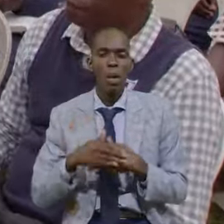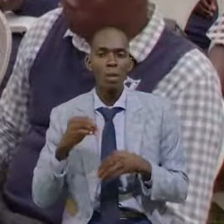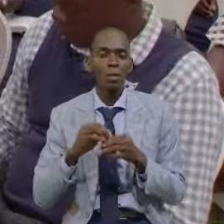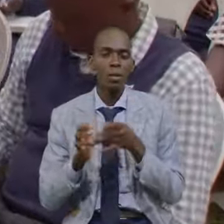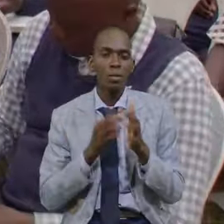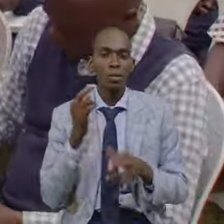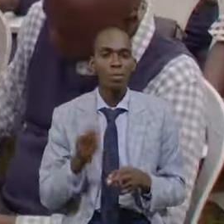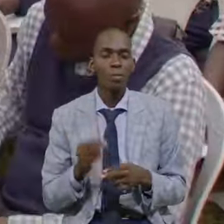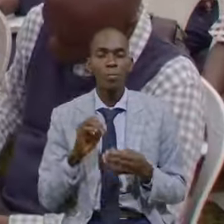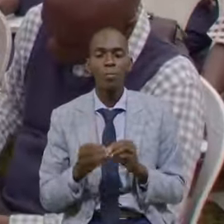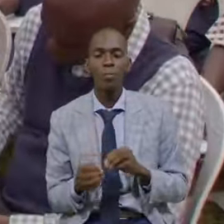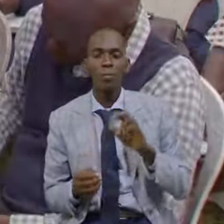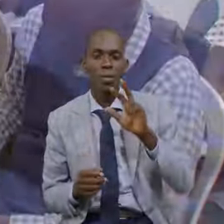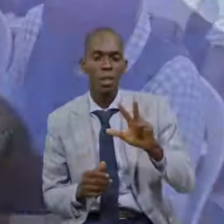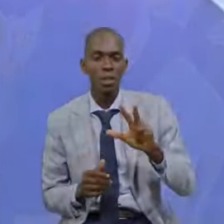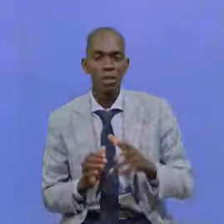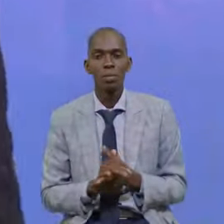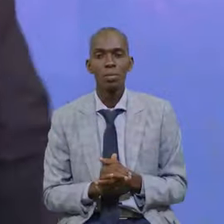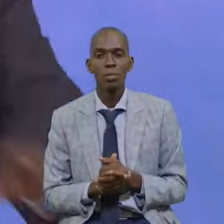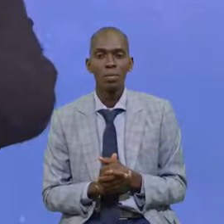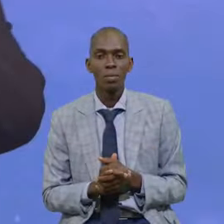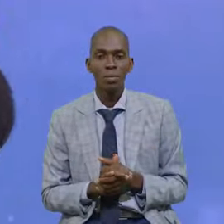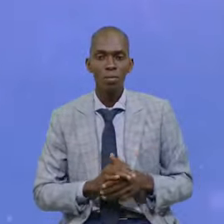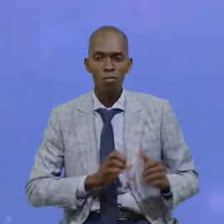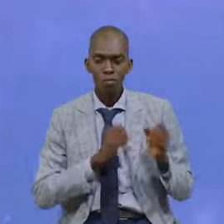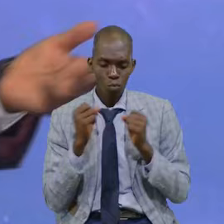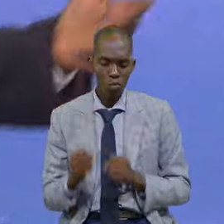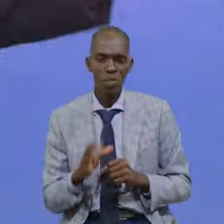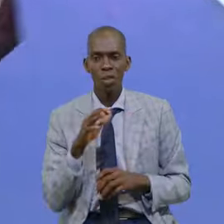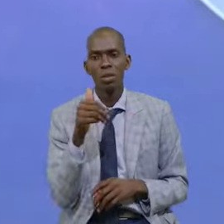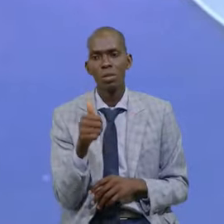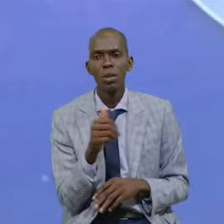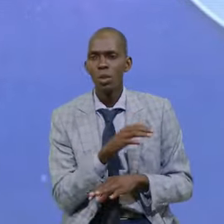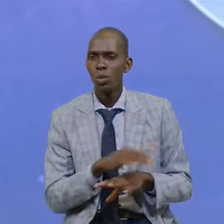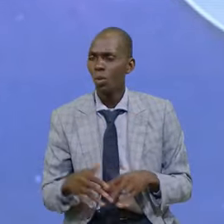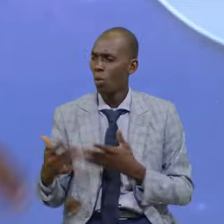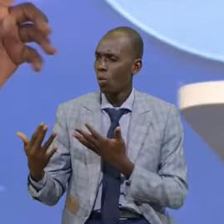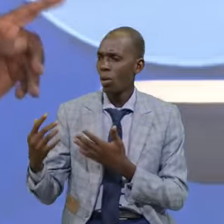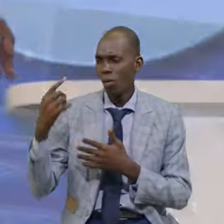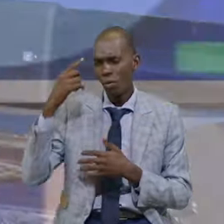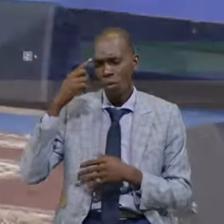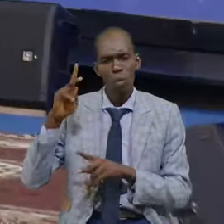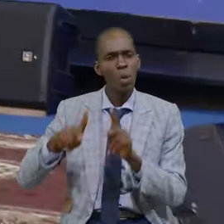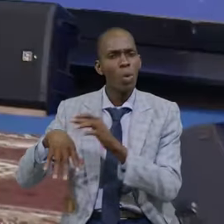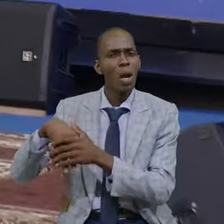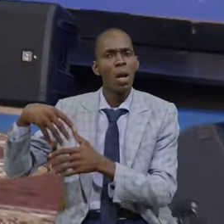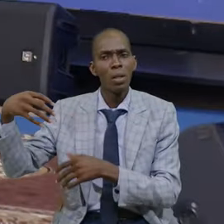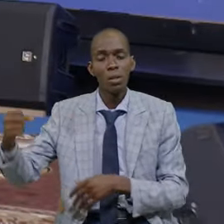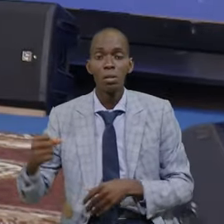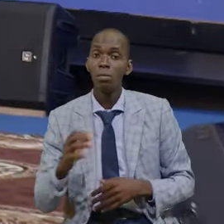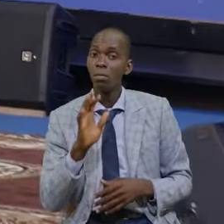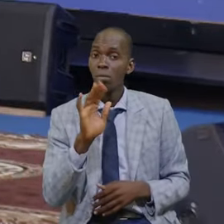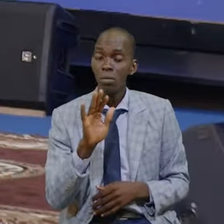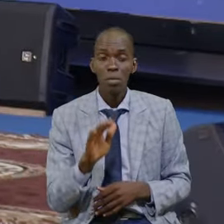three, strengthen yourself. Don't wait for something from the outside. Actually, nothing